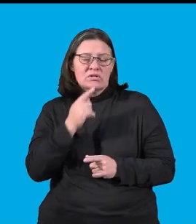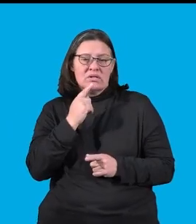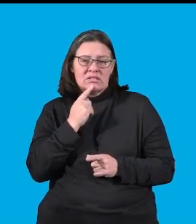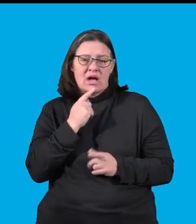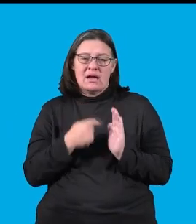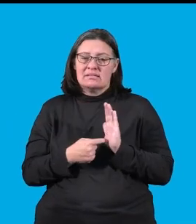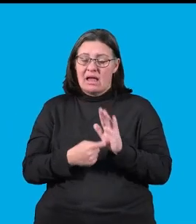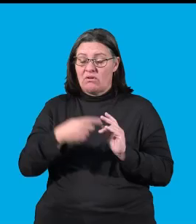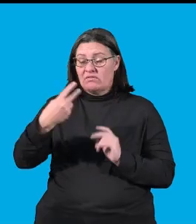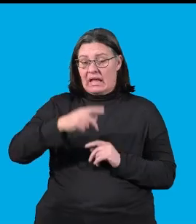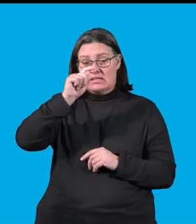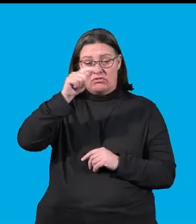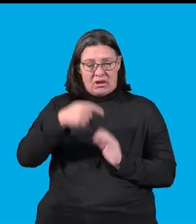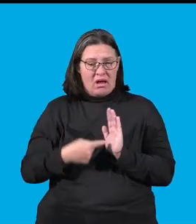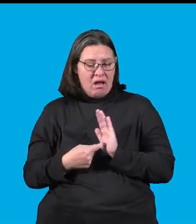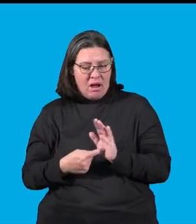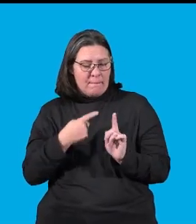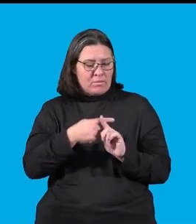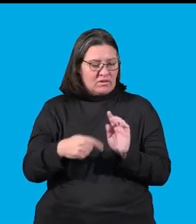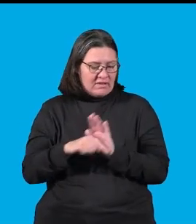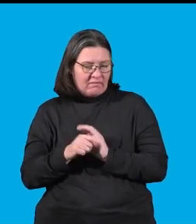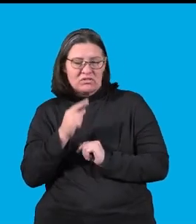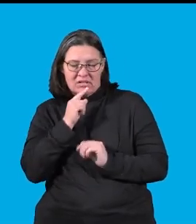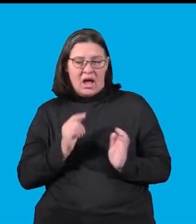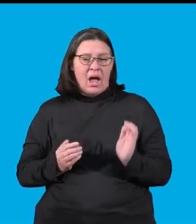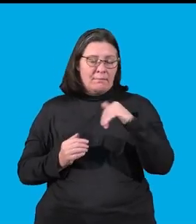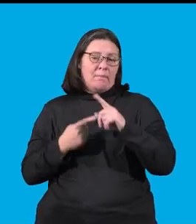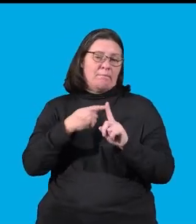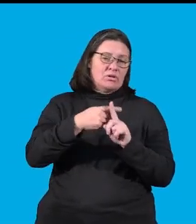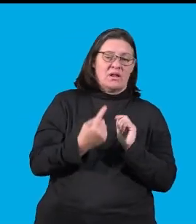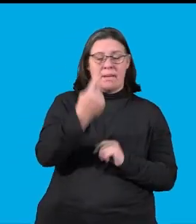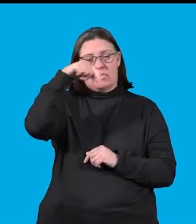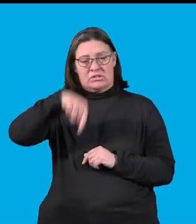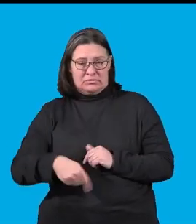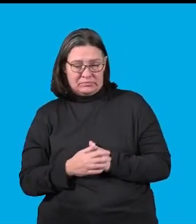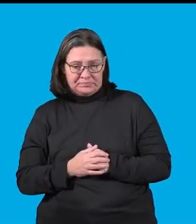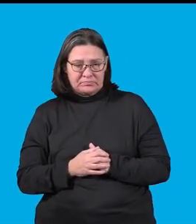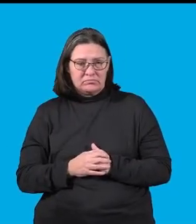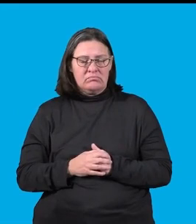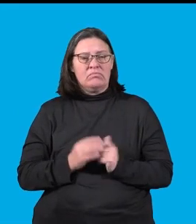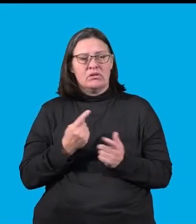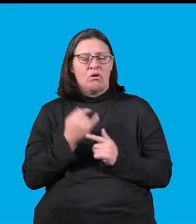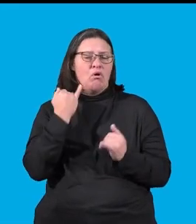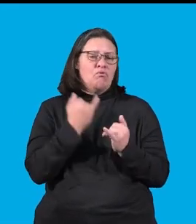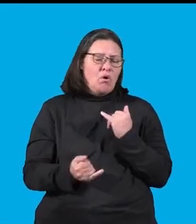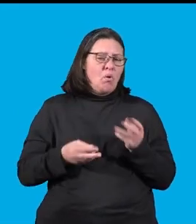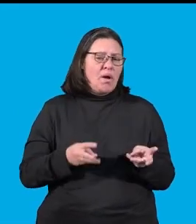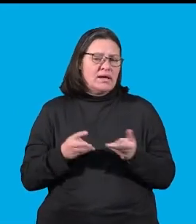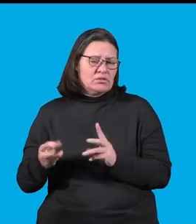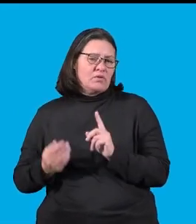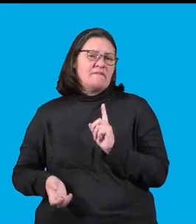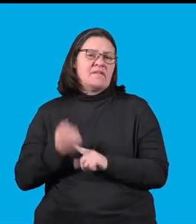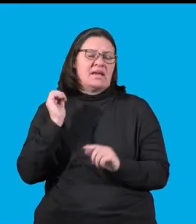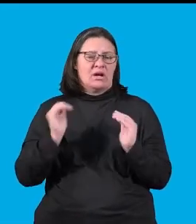we can use the sign of the second derivative to help us work out the concavity. We discussed some of the incorrect